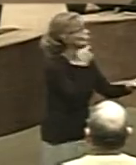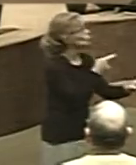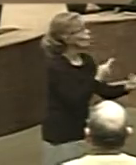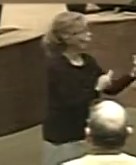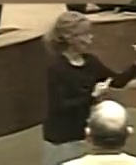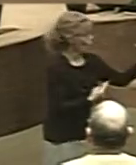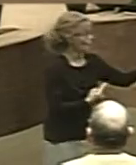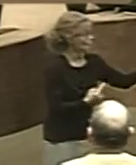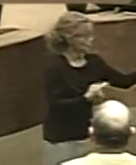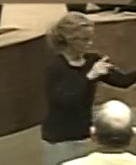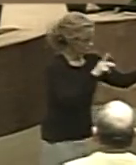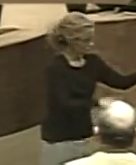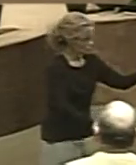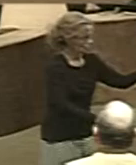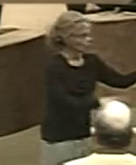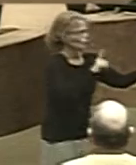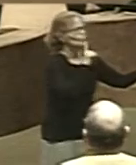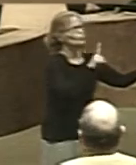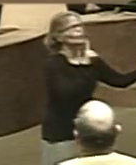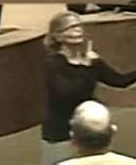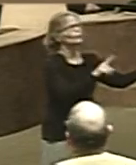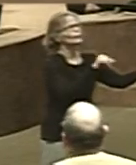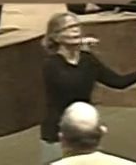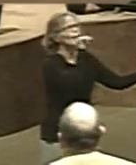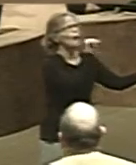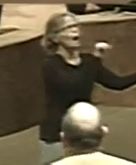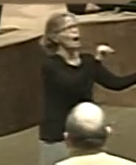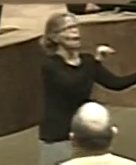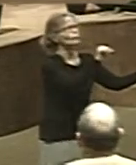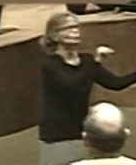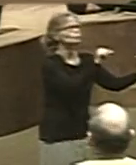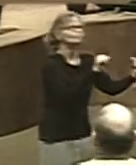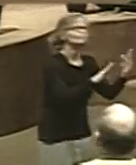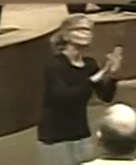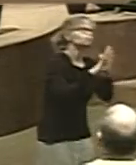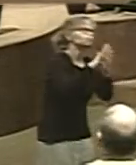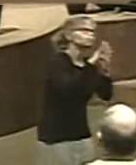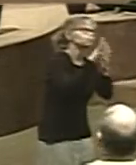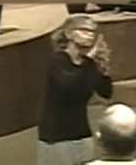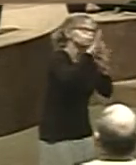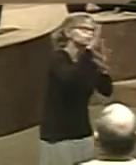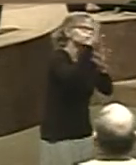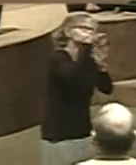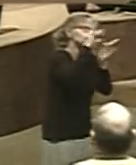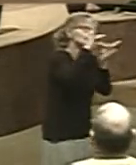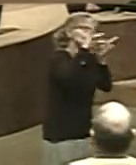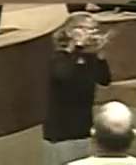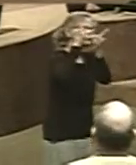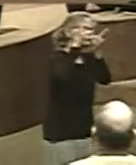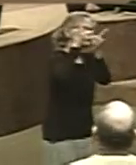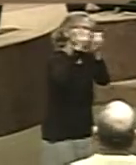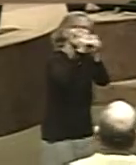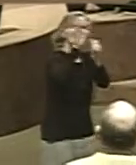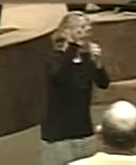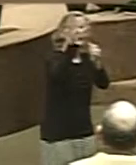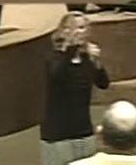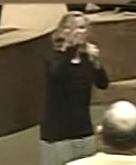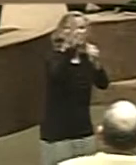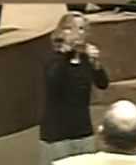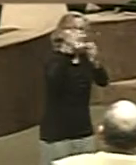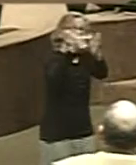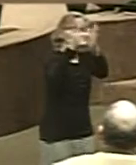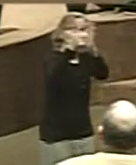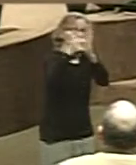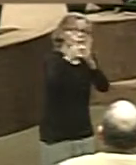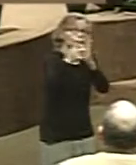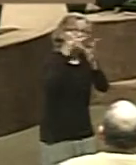those who would really love to develop a relationship with God, where not just God's ways but works are manifest in your life,